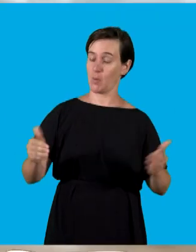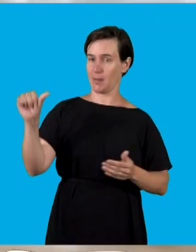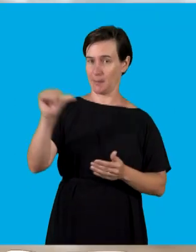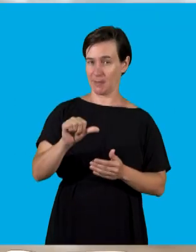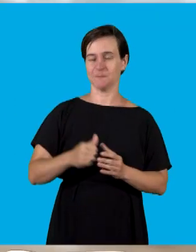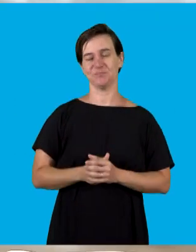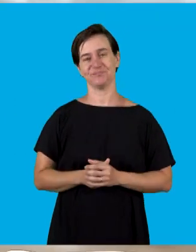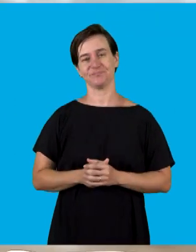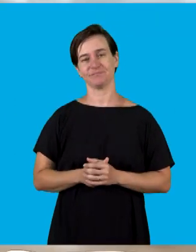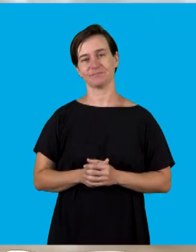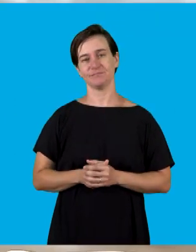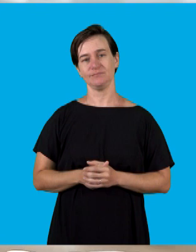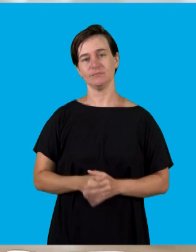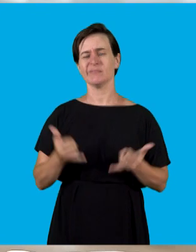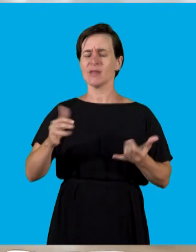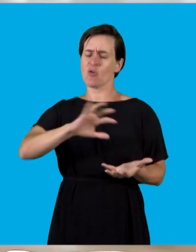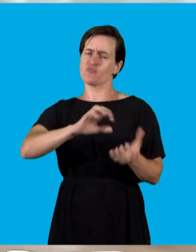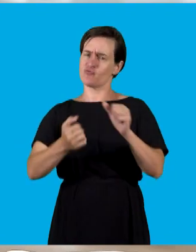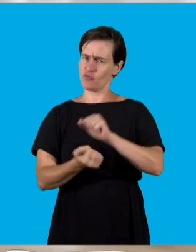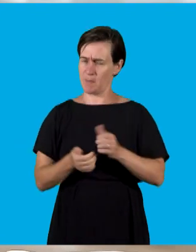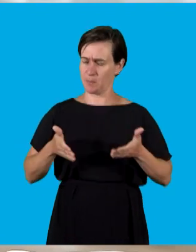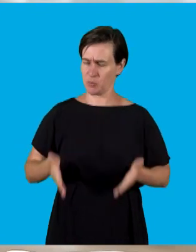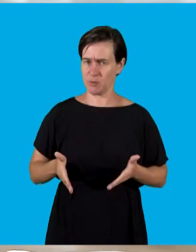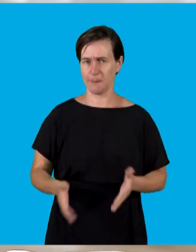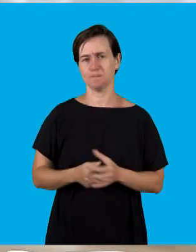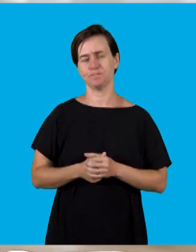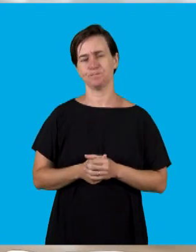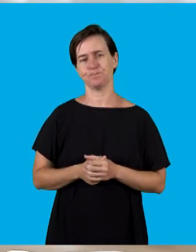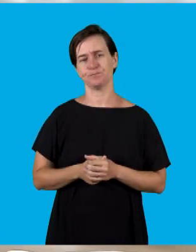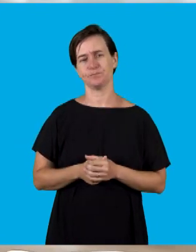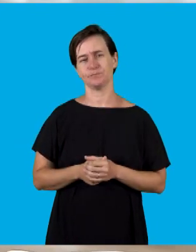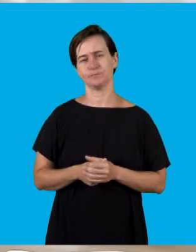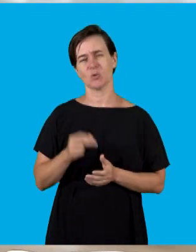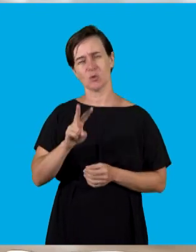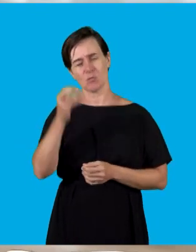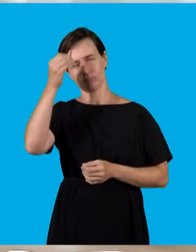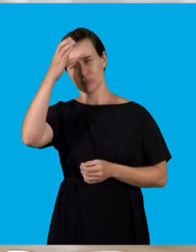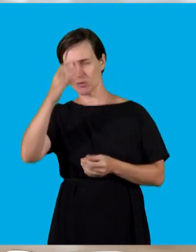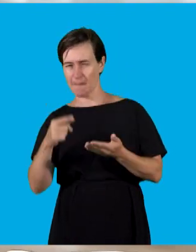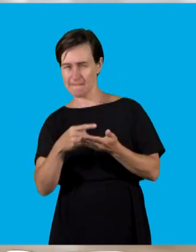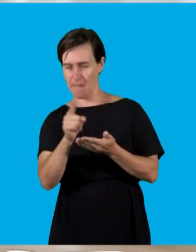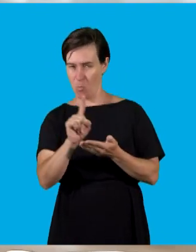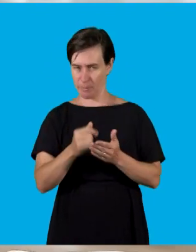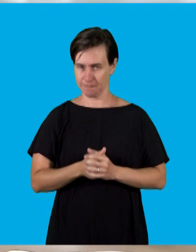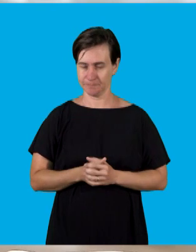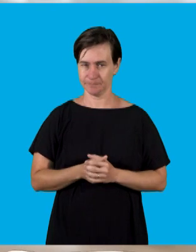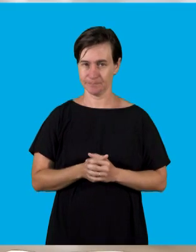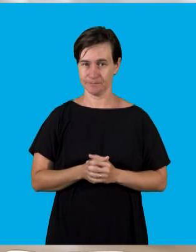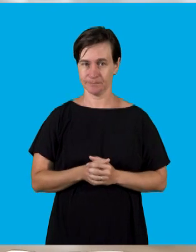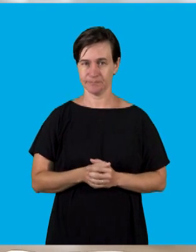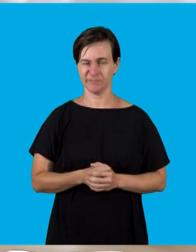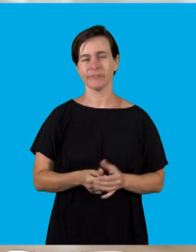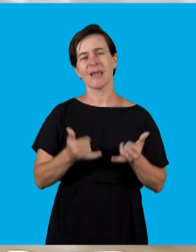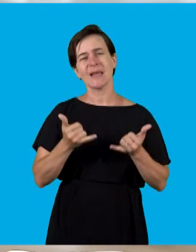Welcome back, grade 10s. Now, let us wrap up our lesson. We look at the concept map. Now we are looking